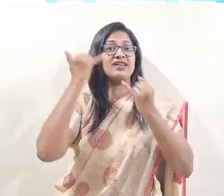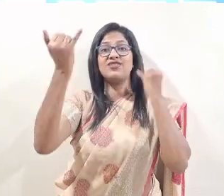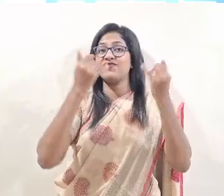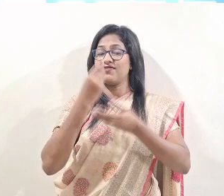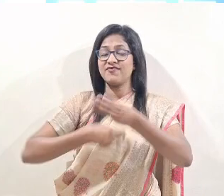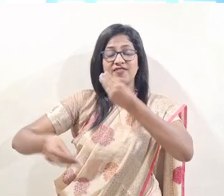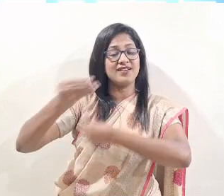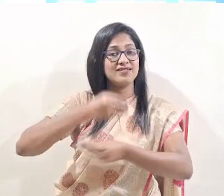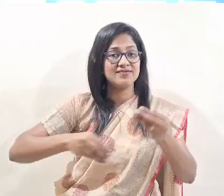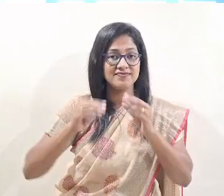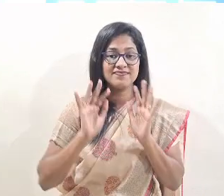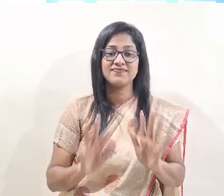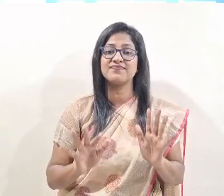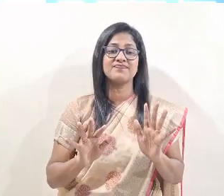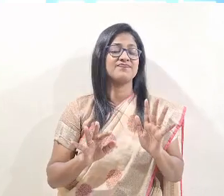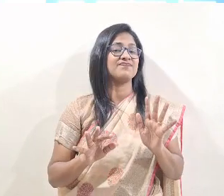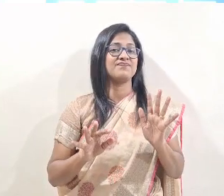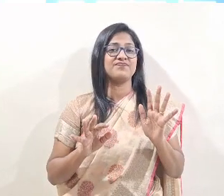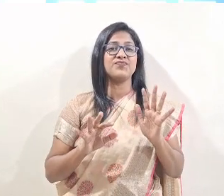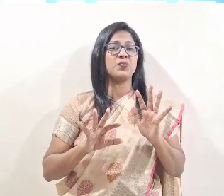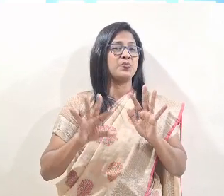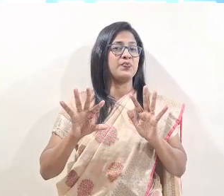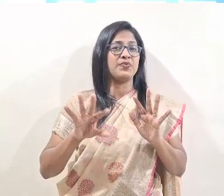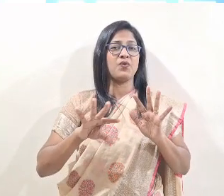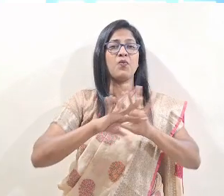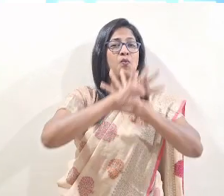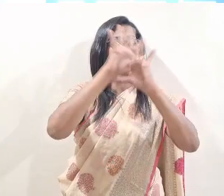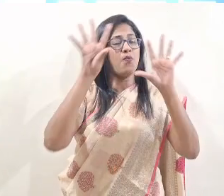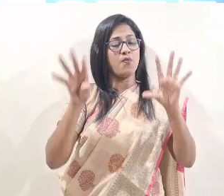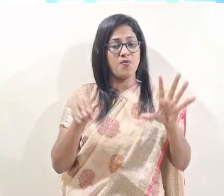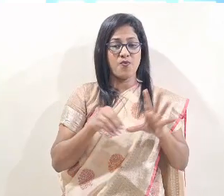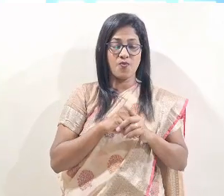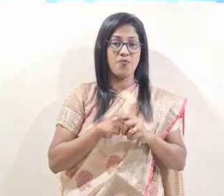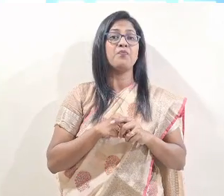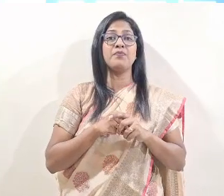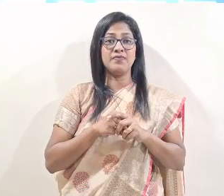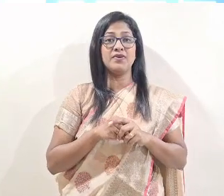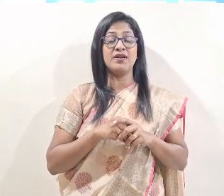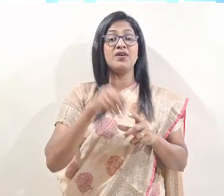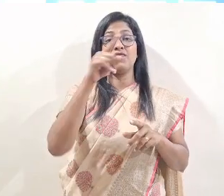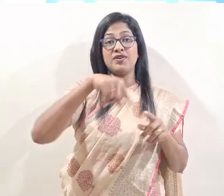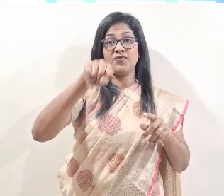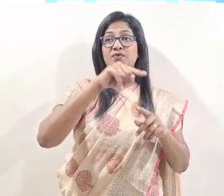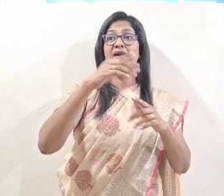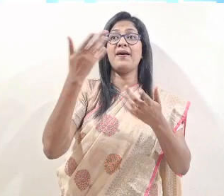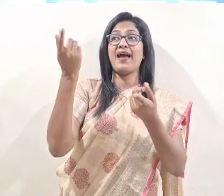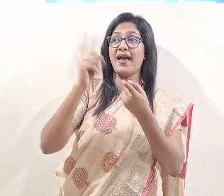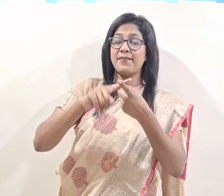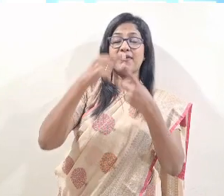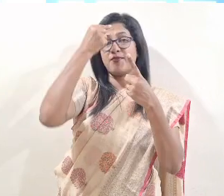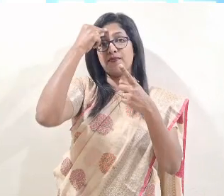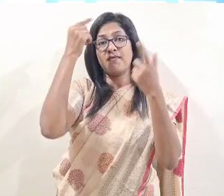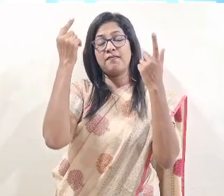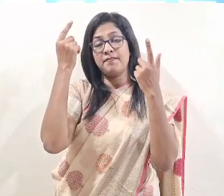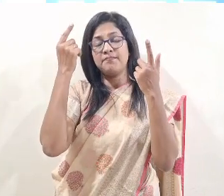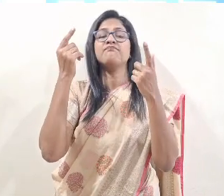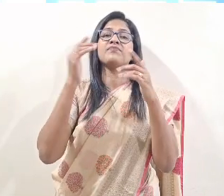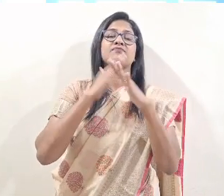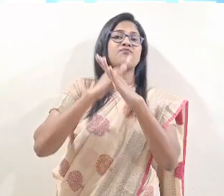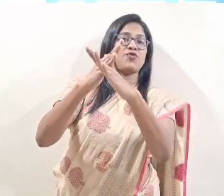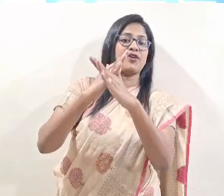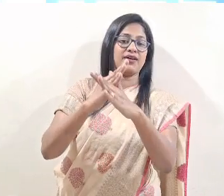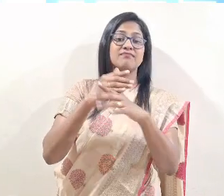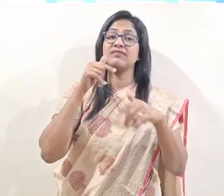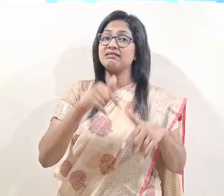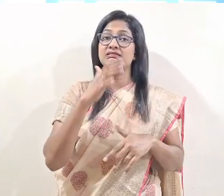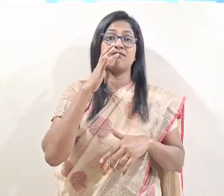financing, all things so that you can tide over bad weather. I think it's a really